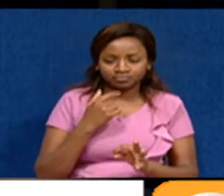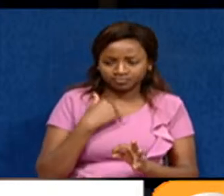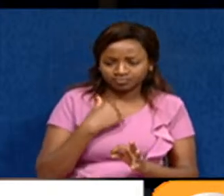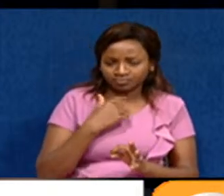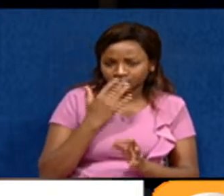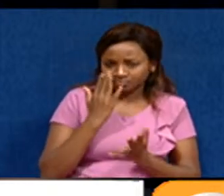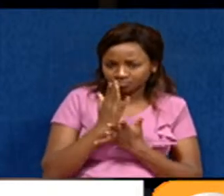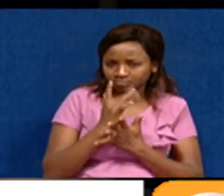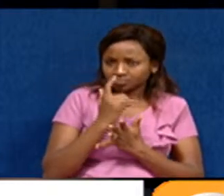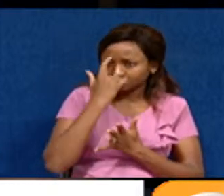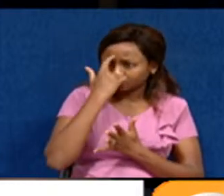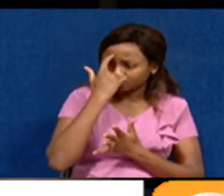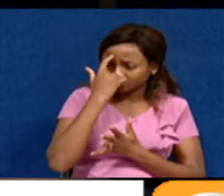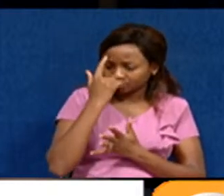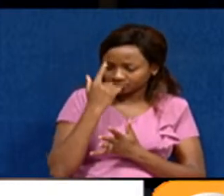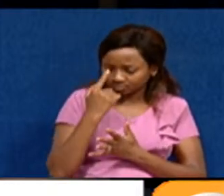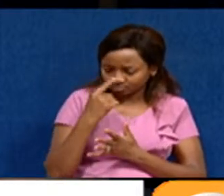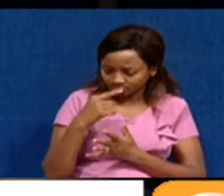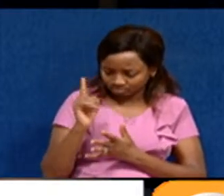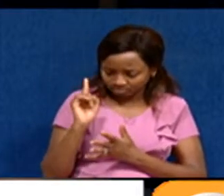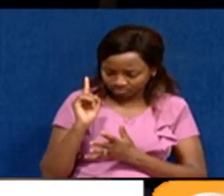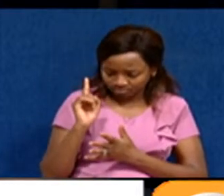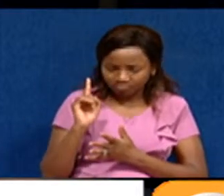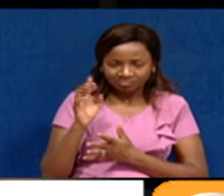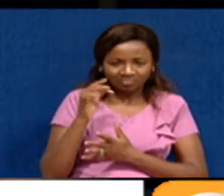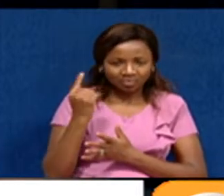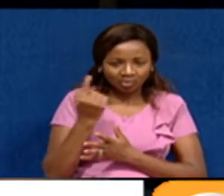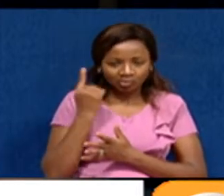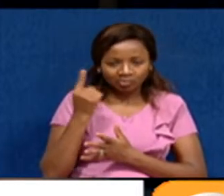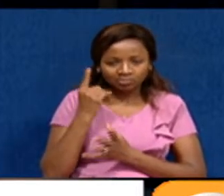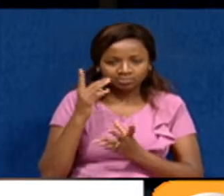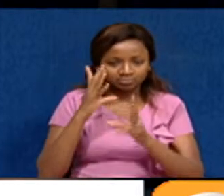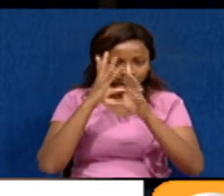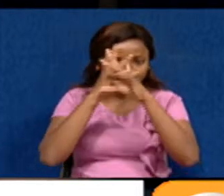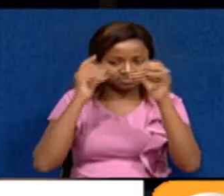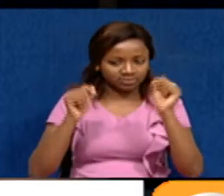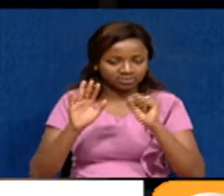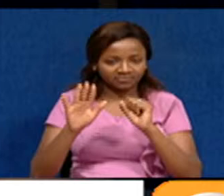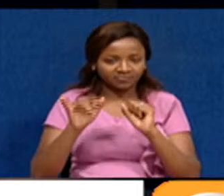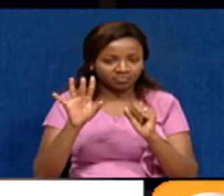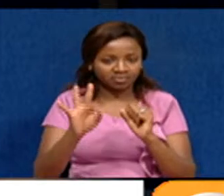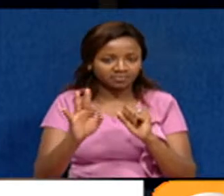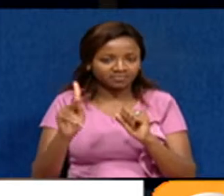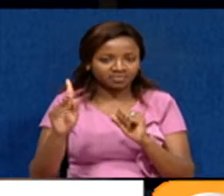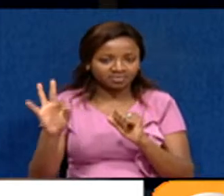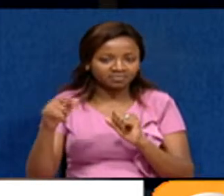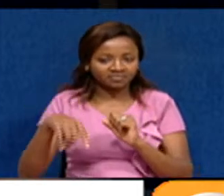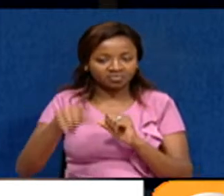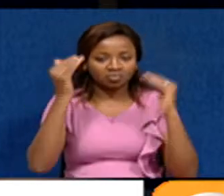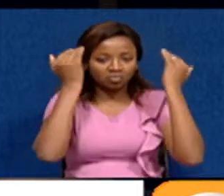correct, it is only the president who has been arraigned before a court of law.